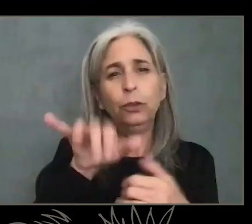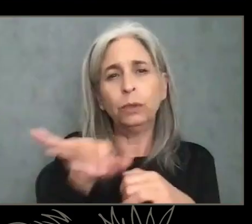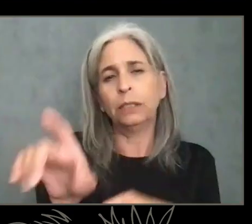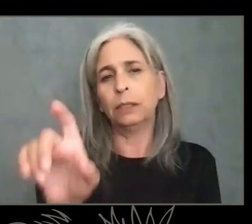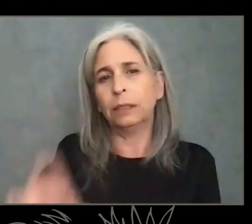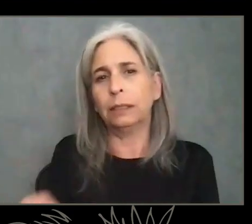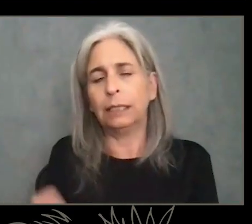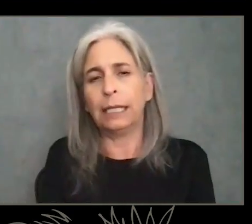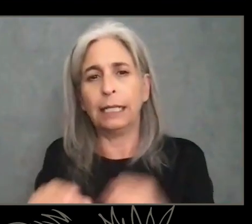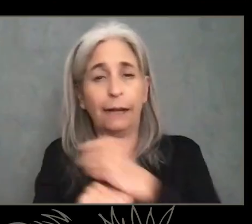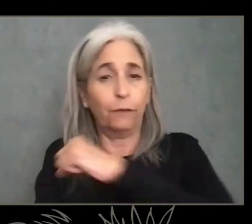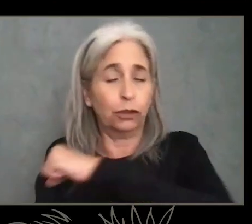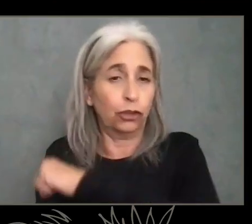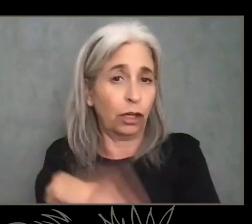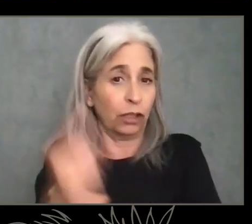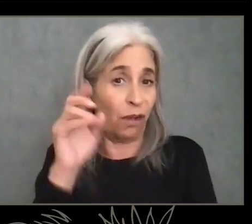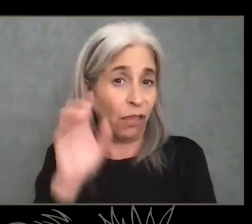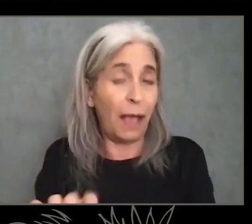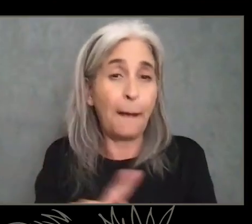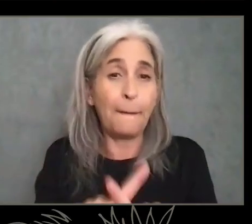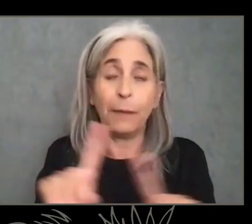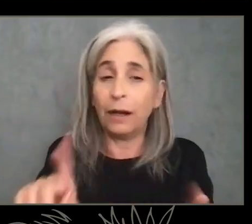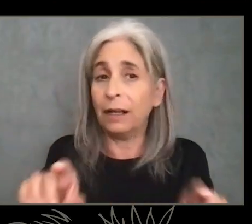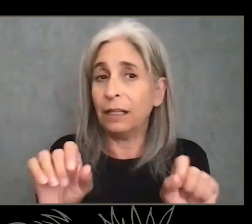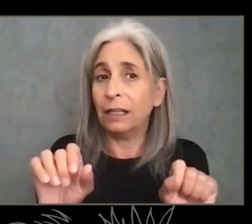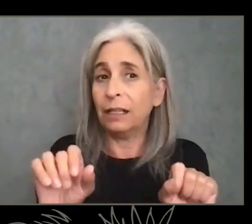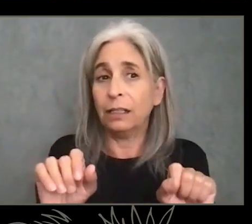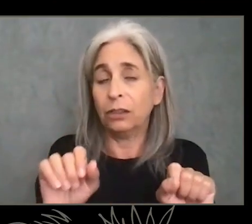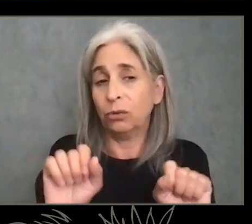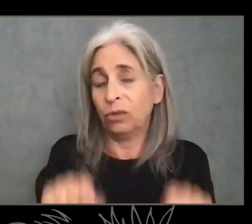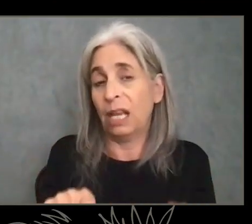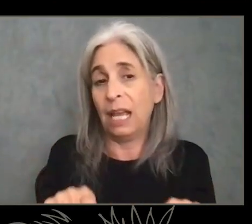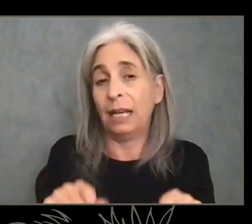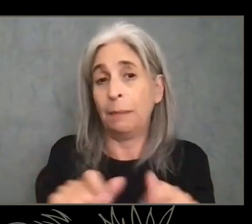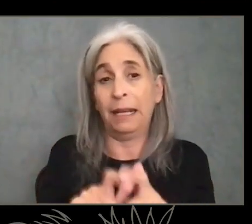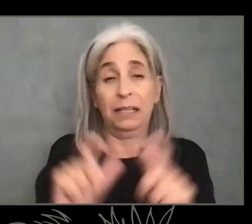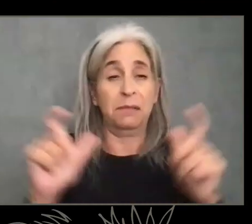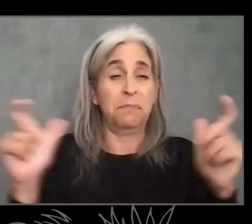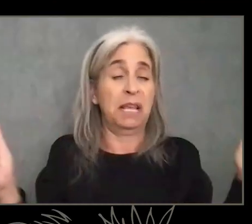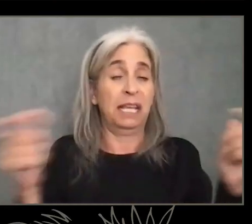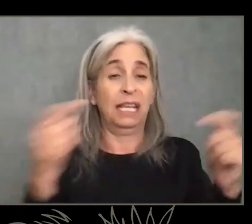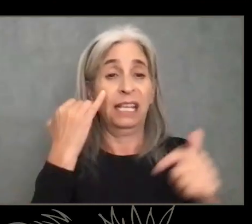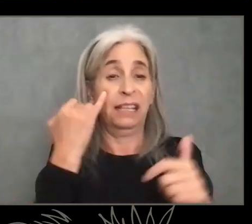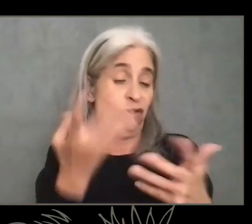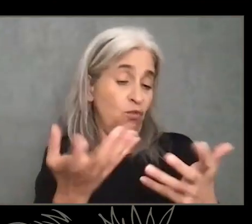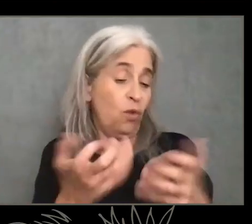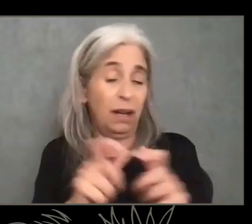need, of course, an infrastructure for it, but you could use as many or as big as you want.